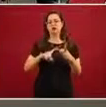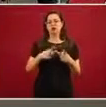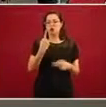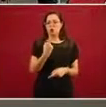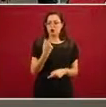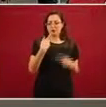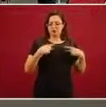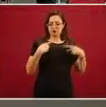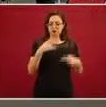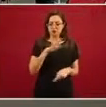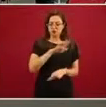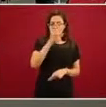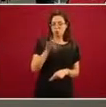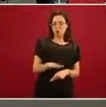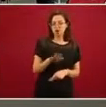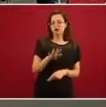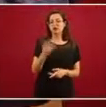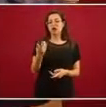Also,